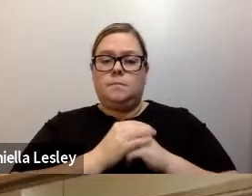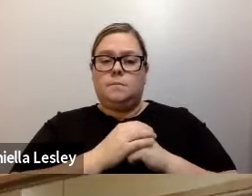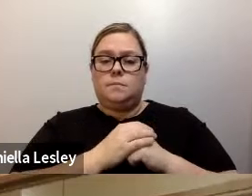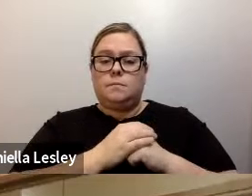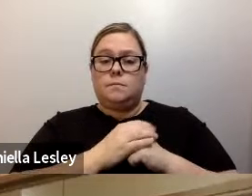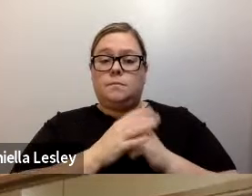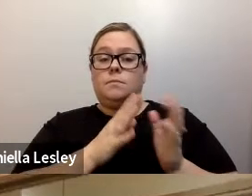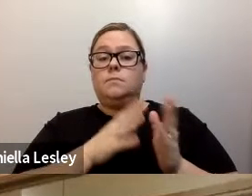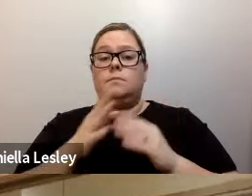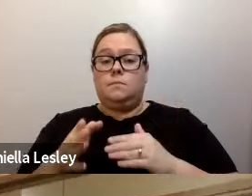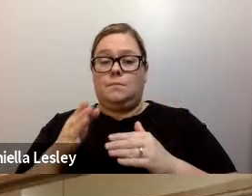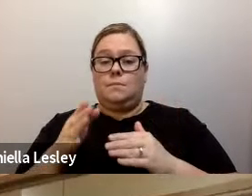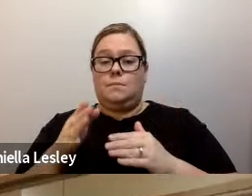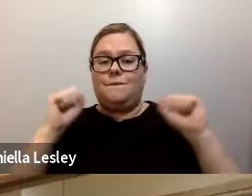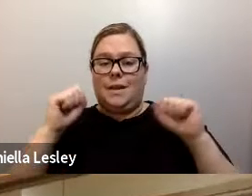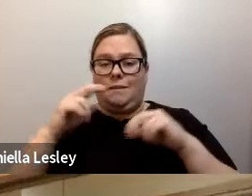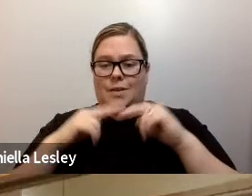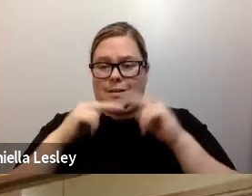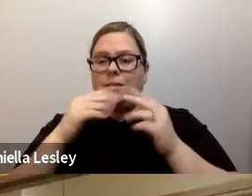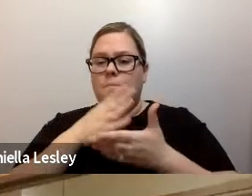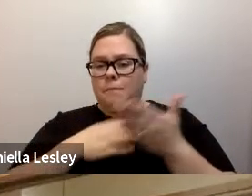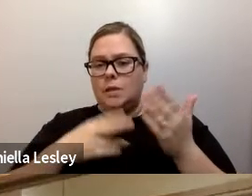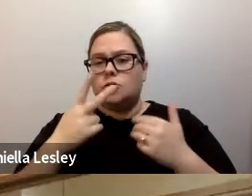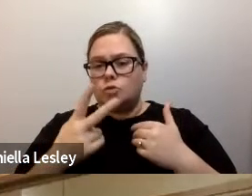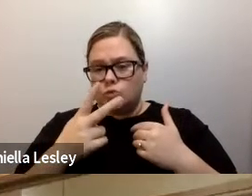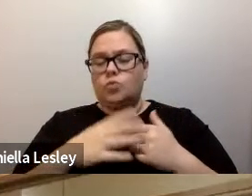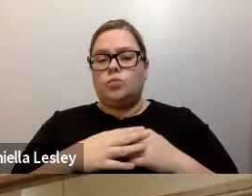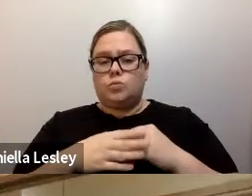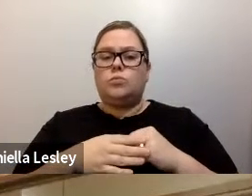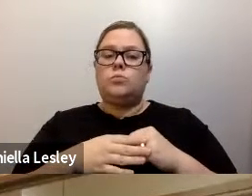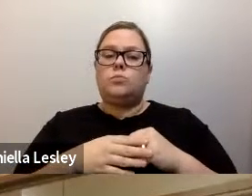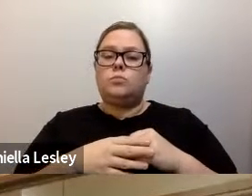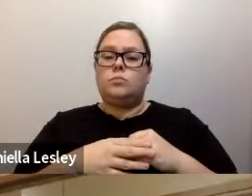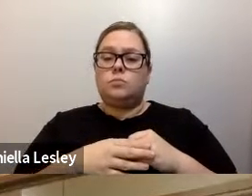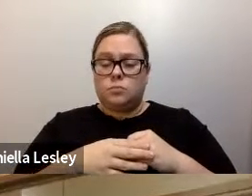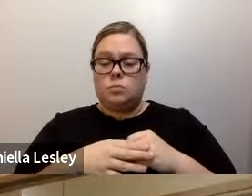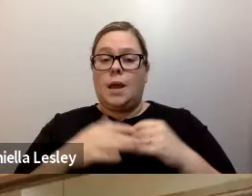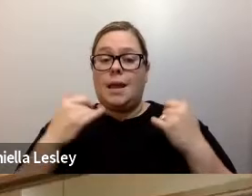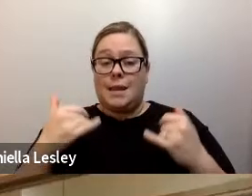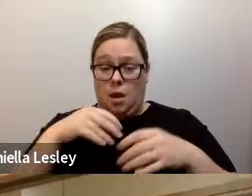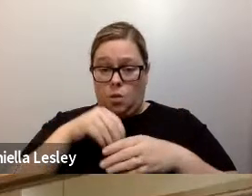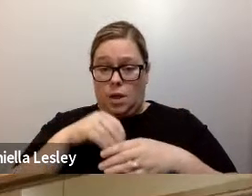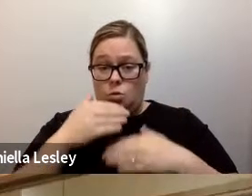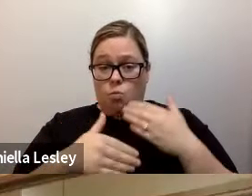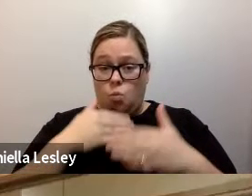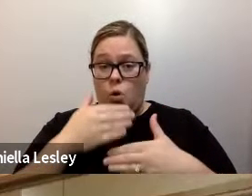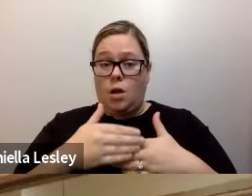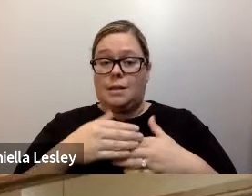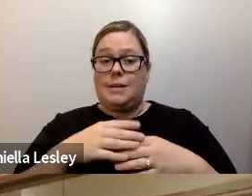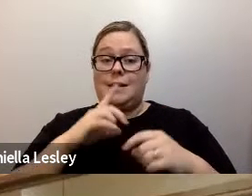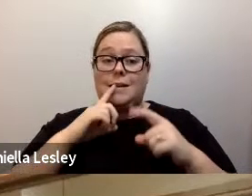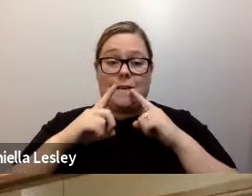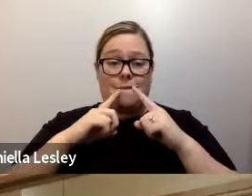That brings us to the fitness facilities, which is phase 2. So we're in the process now of